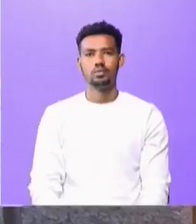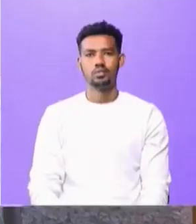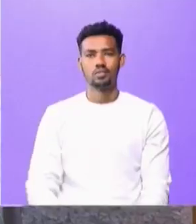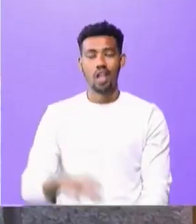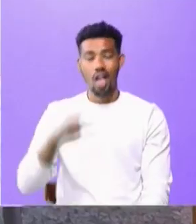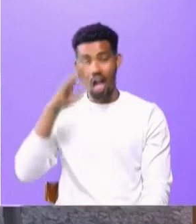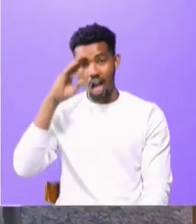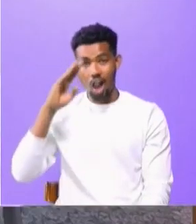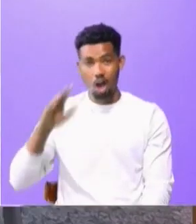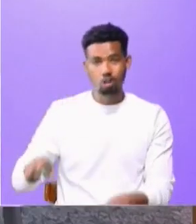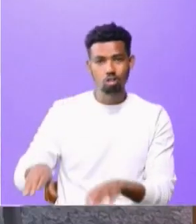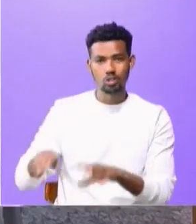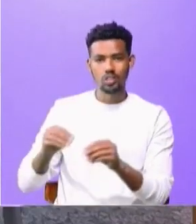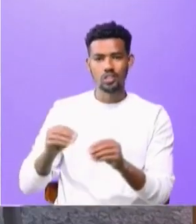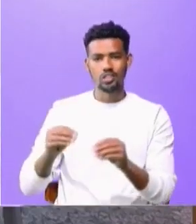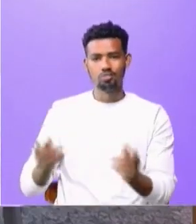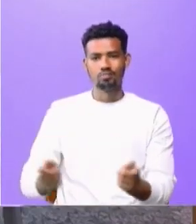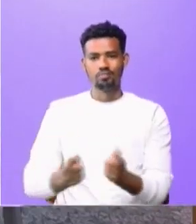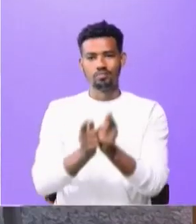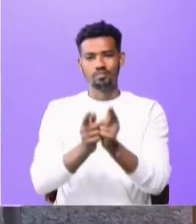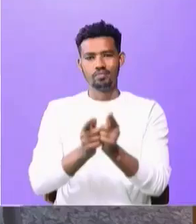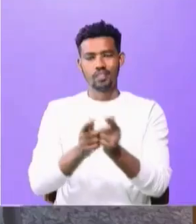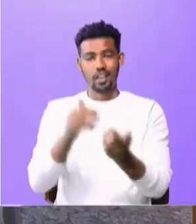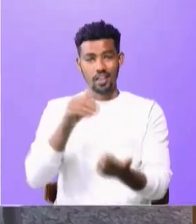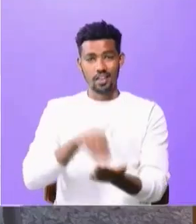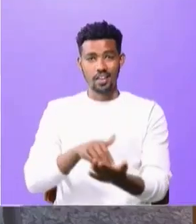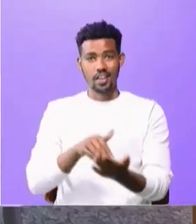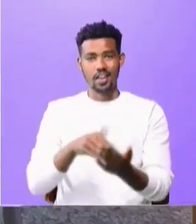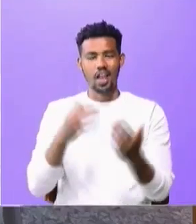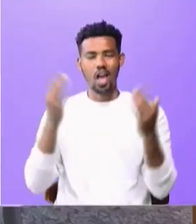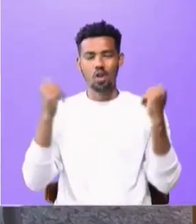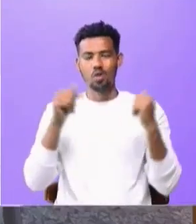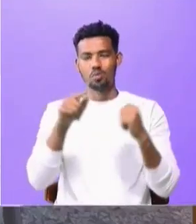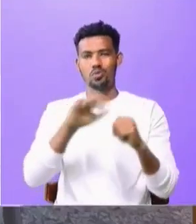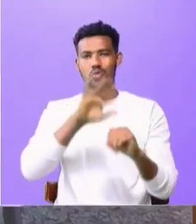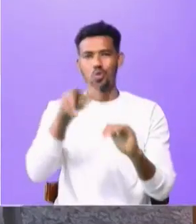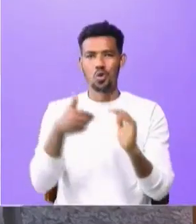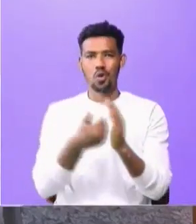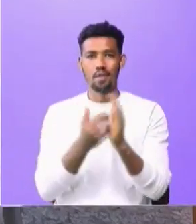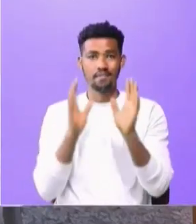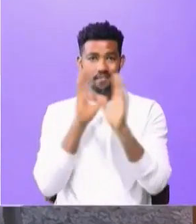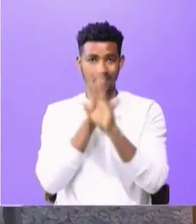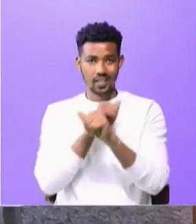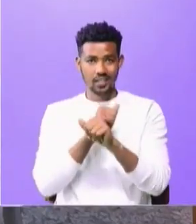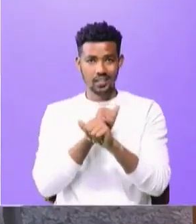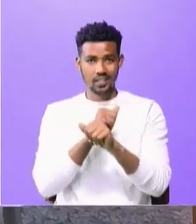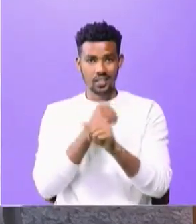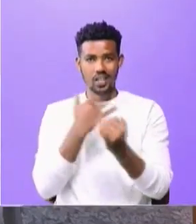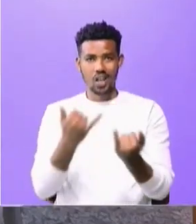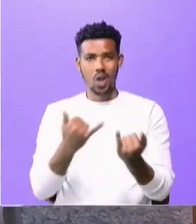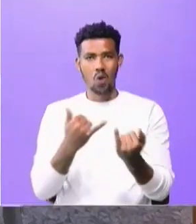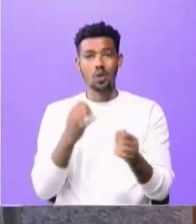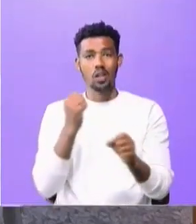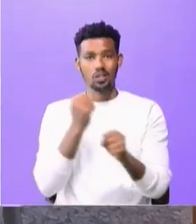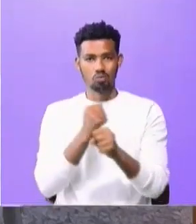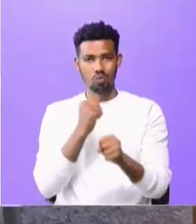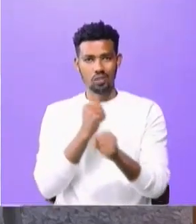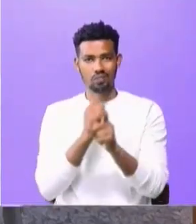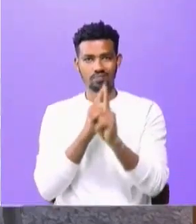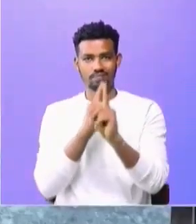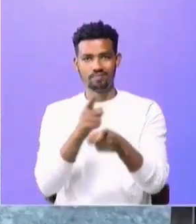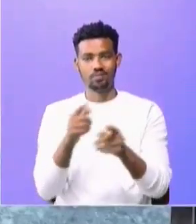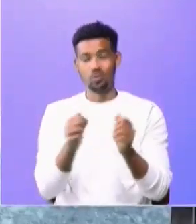Hello students again. I hope you all have finished it. Let us correct together. Question number